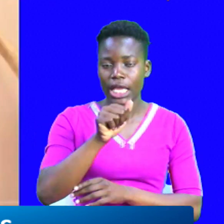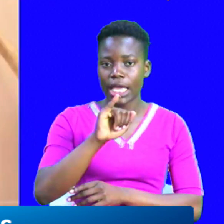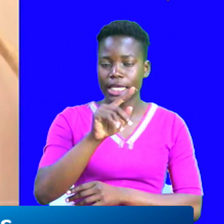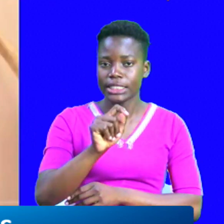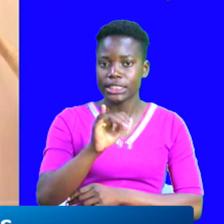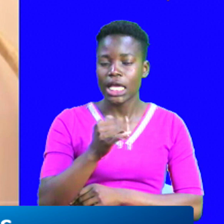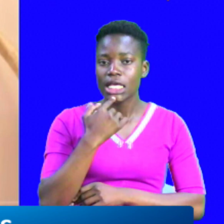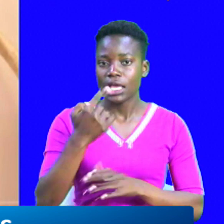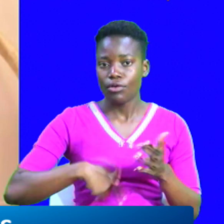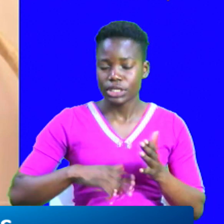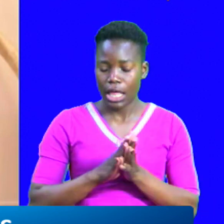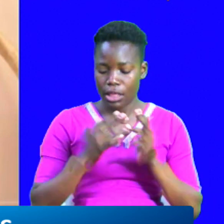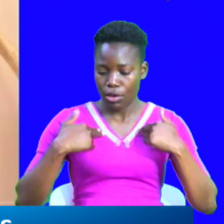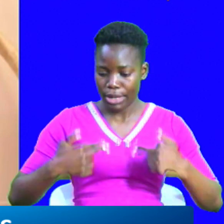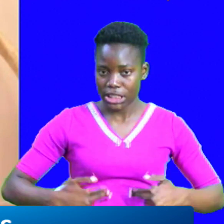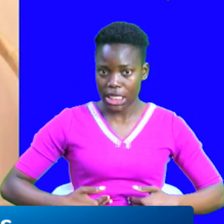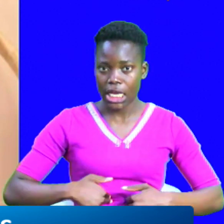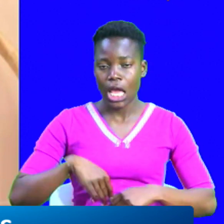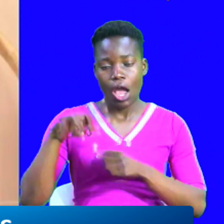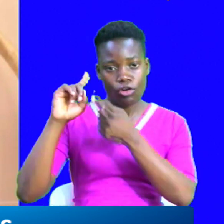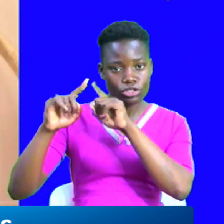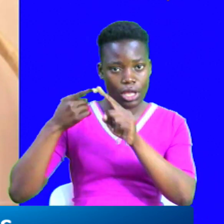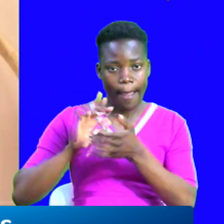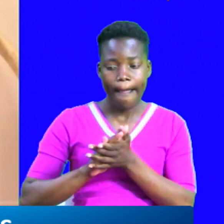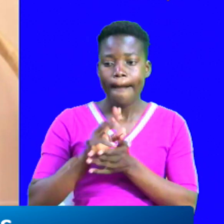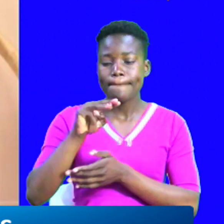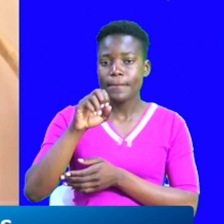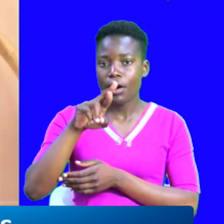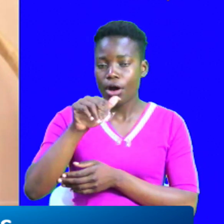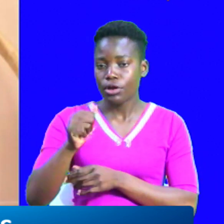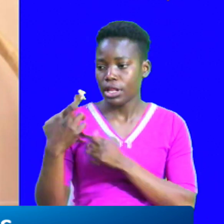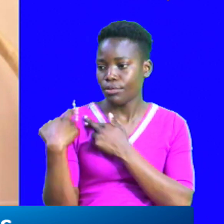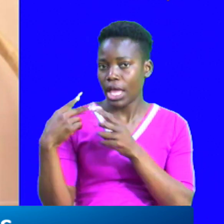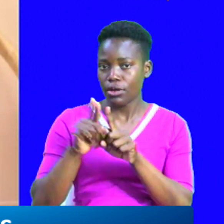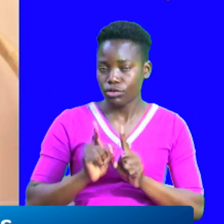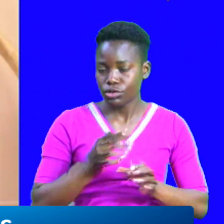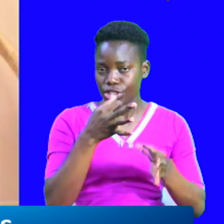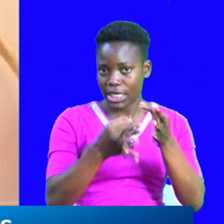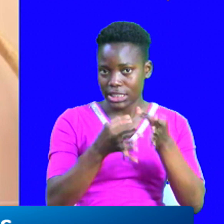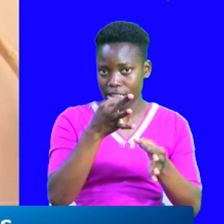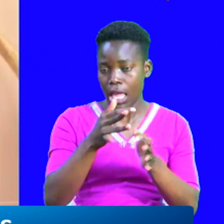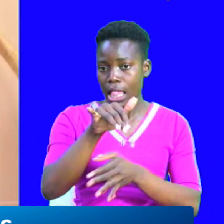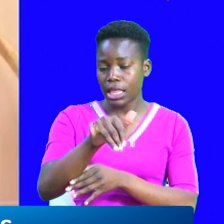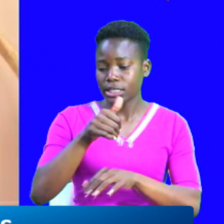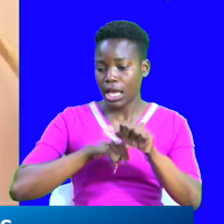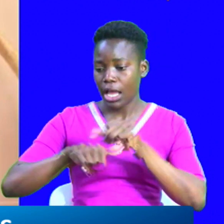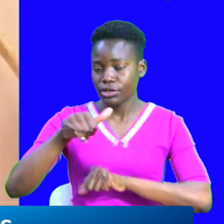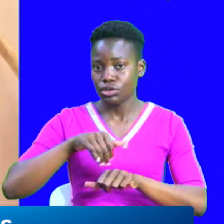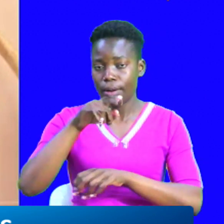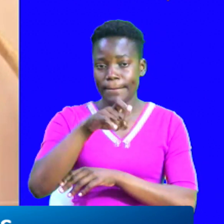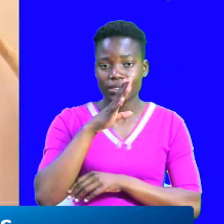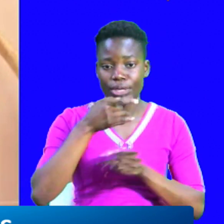of humanitarian consideration, moral responsibility, and fundamental justice, that actions be scaled